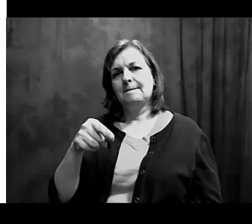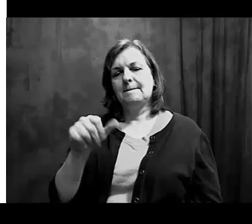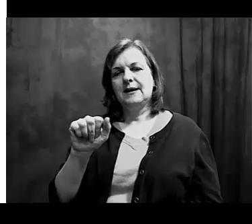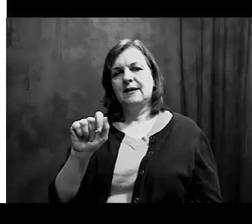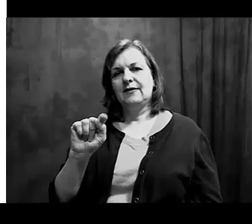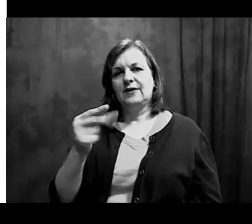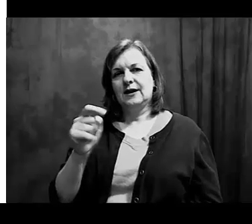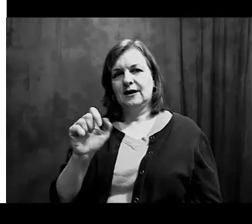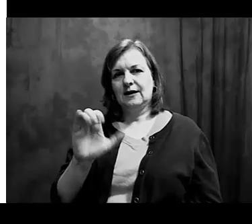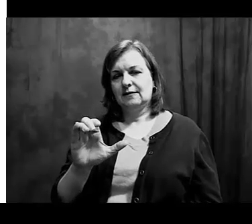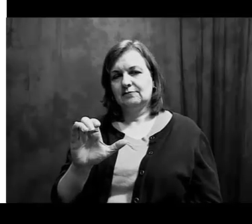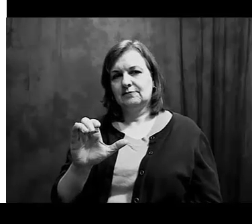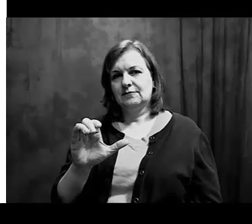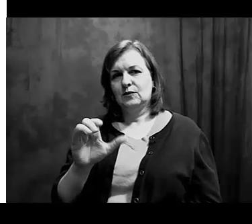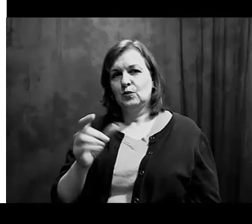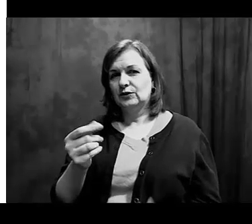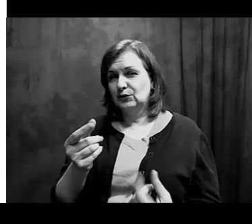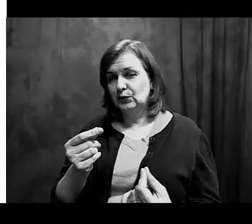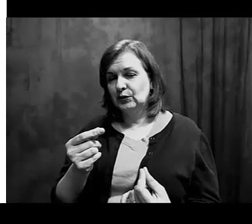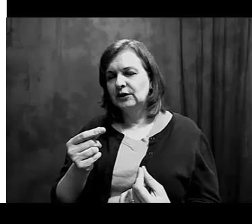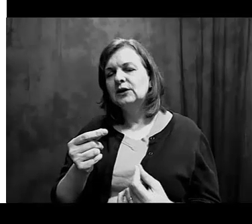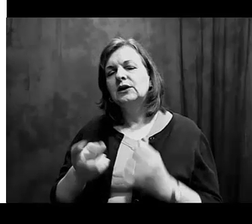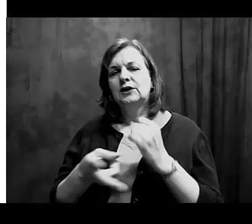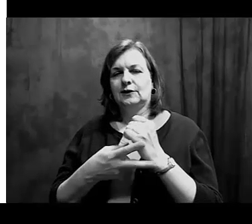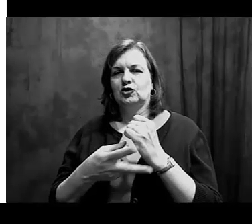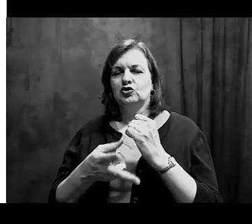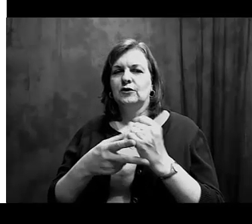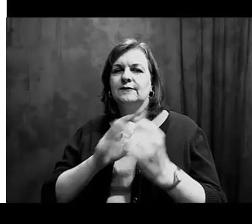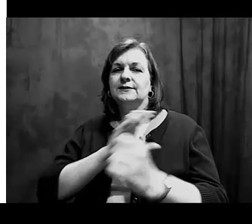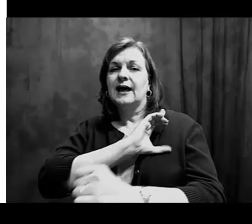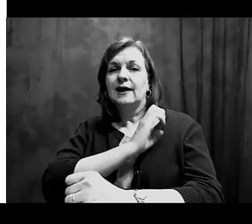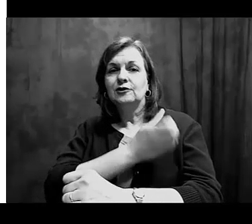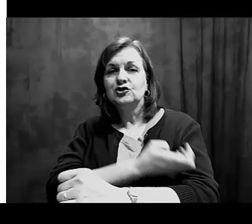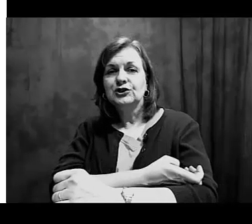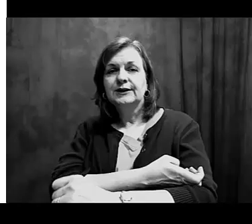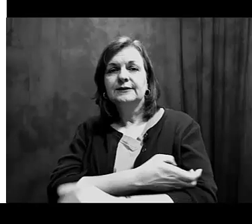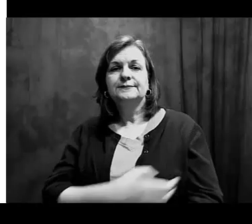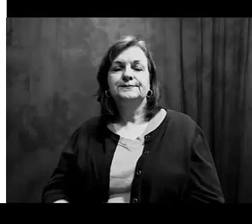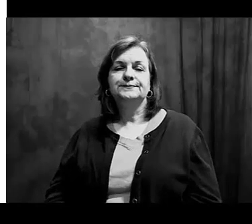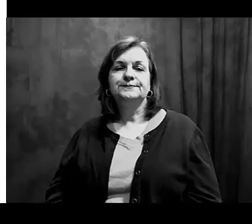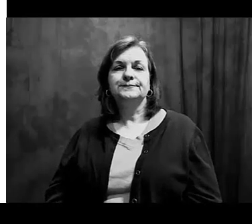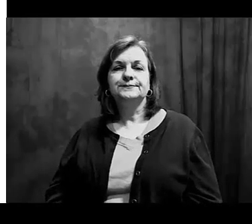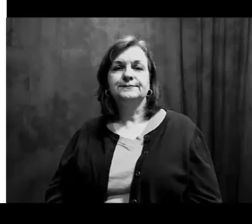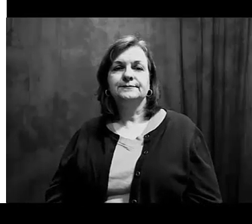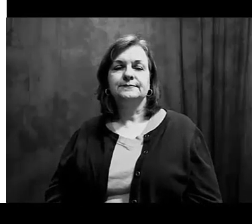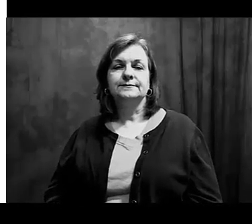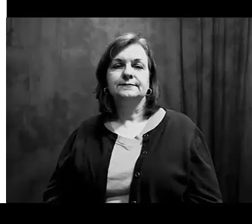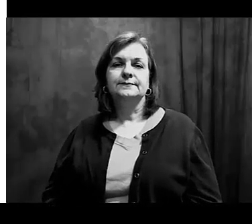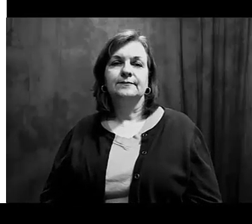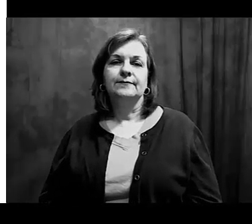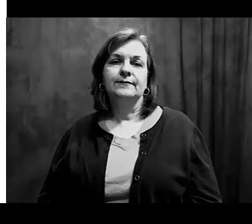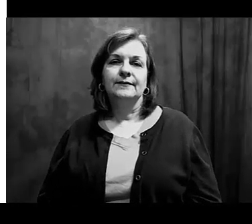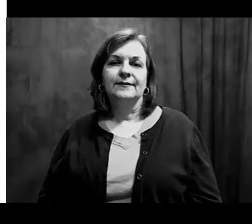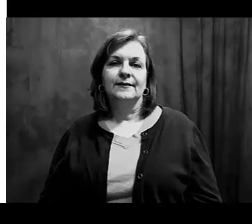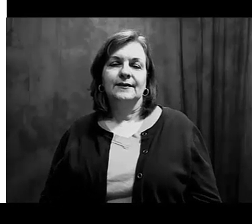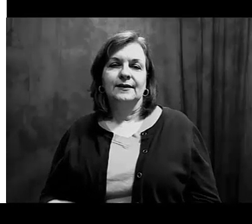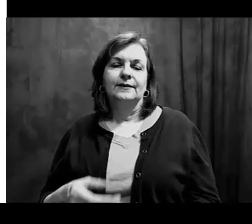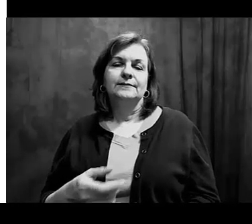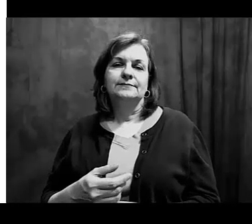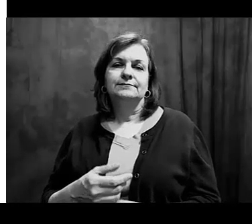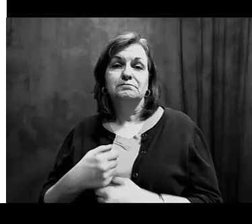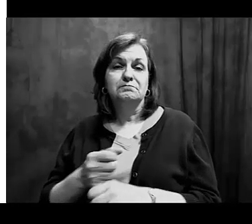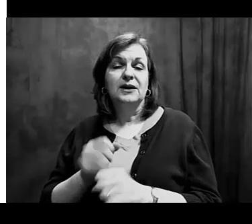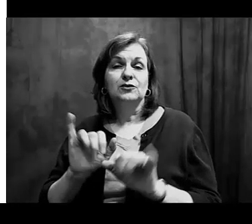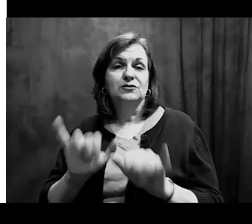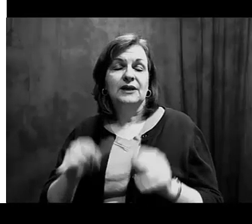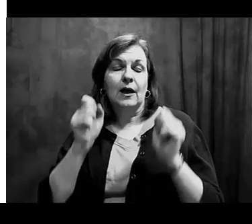these down into the categories so that we can better deal with what's going on. They're under different types of